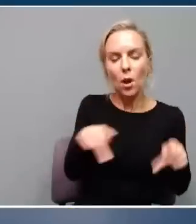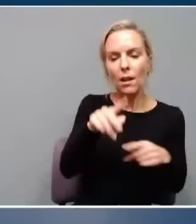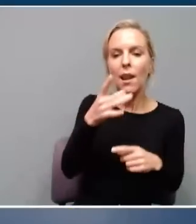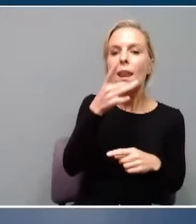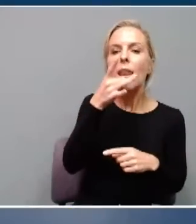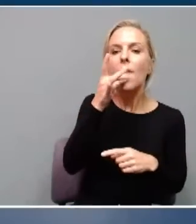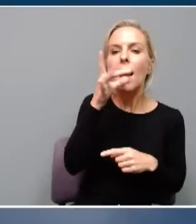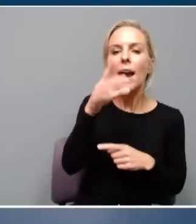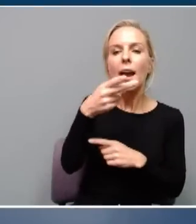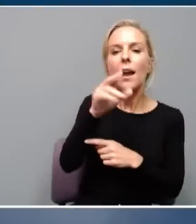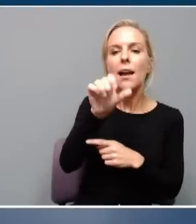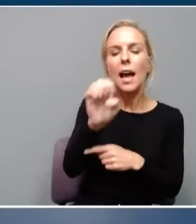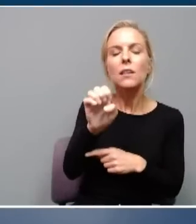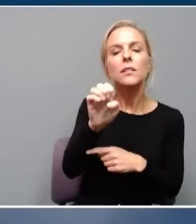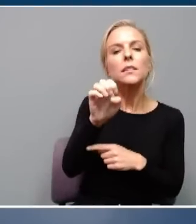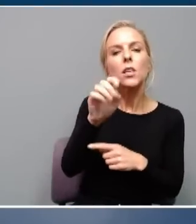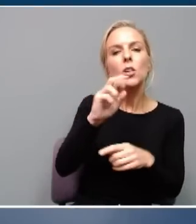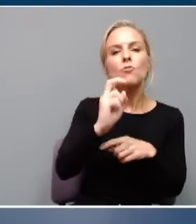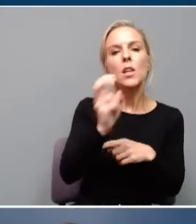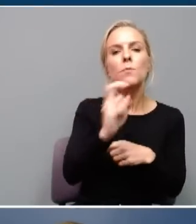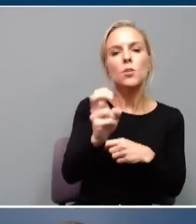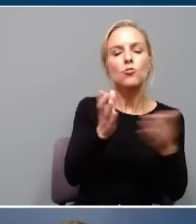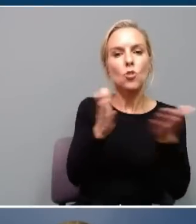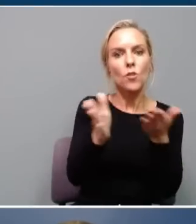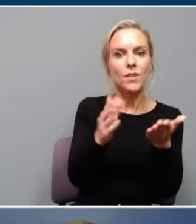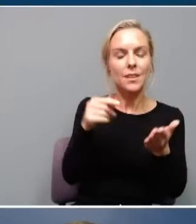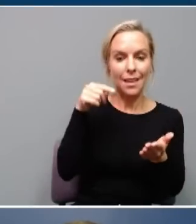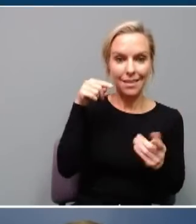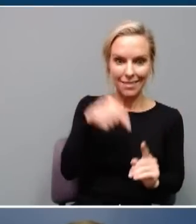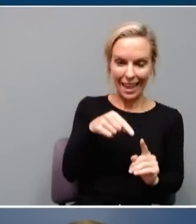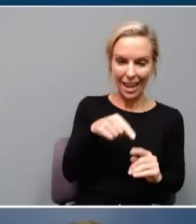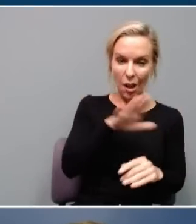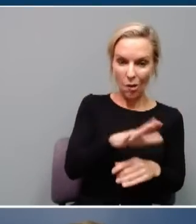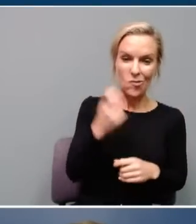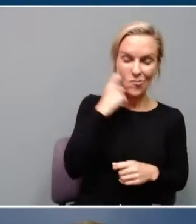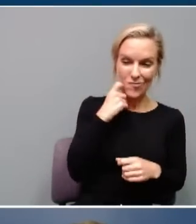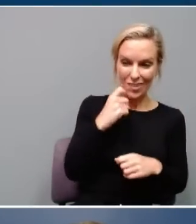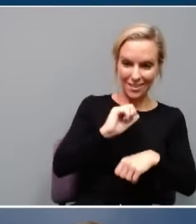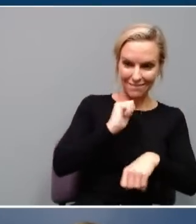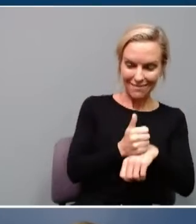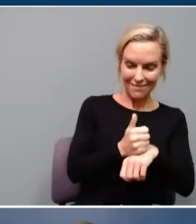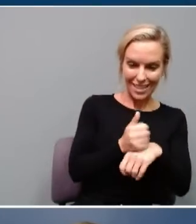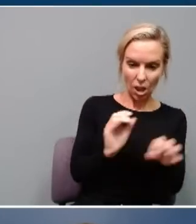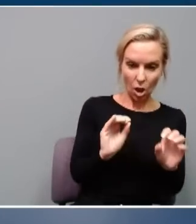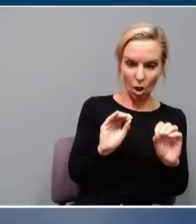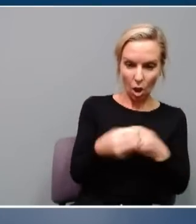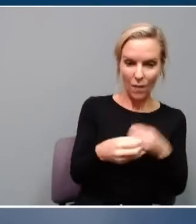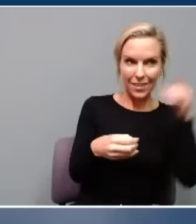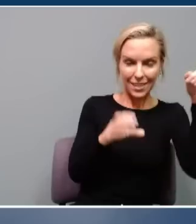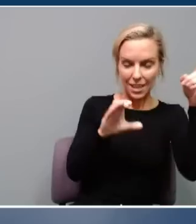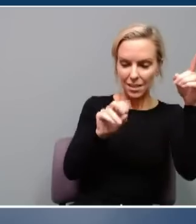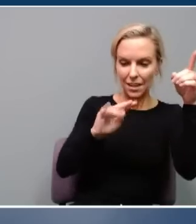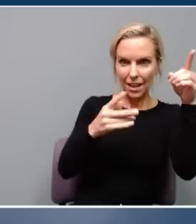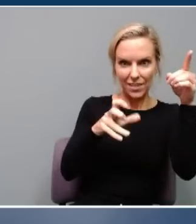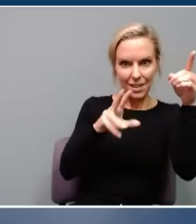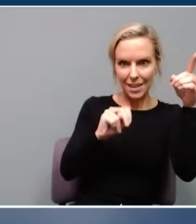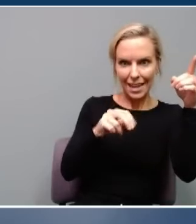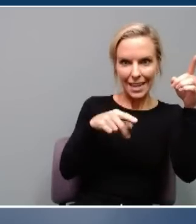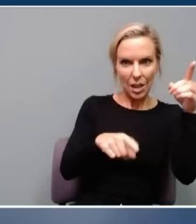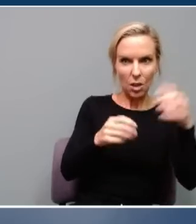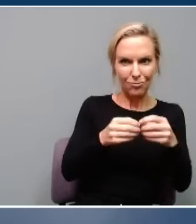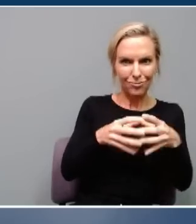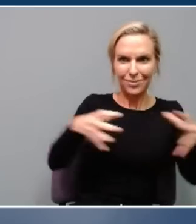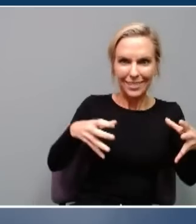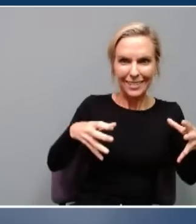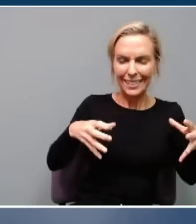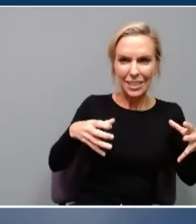Transportation Services, having outgrown its current office space in Covington, we like that. That means that things are happening. We'll move